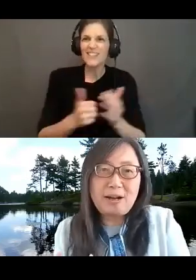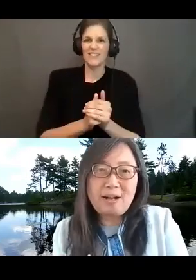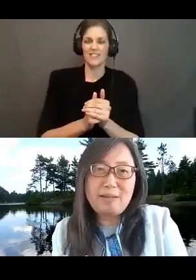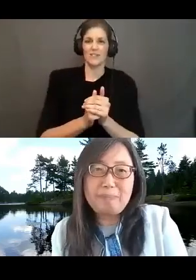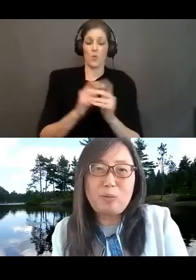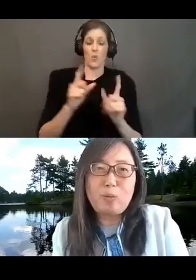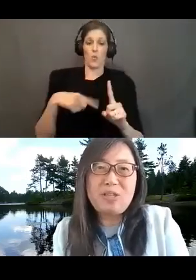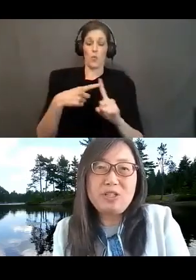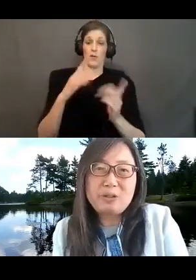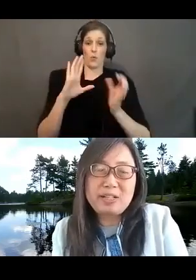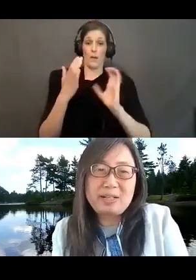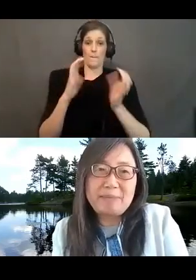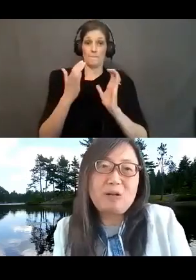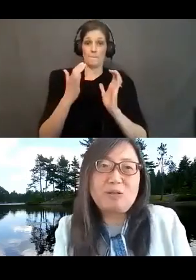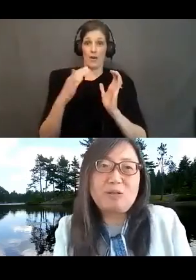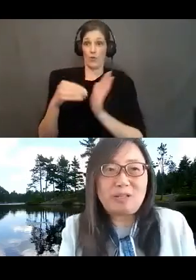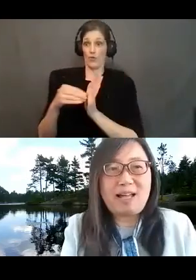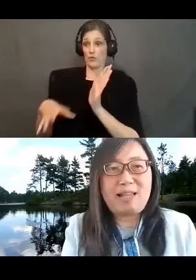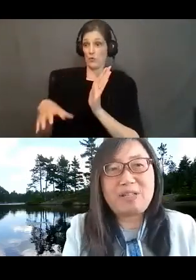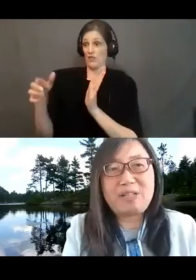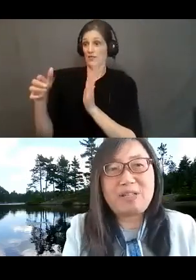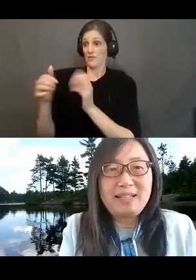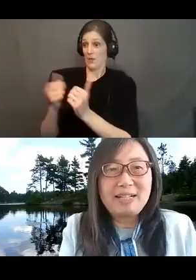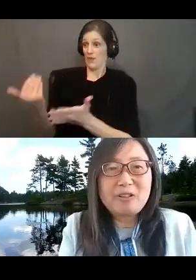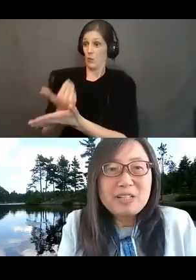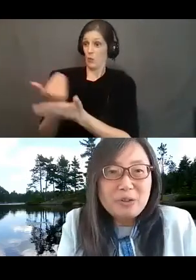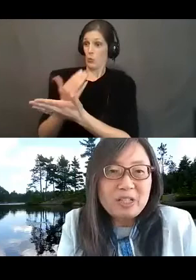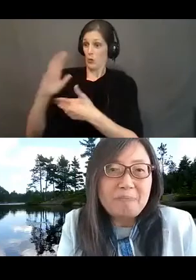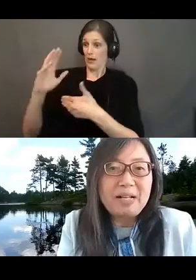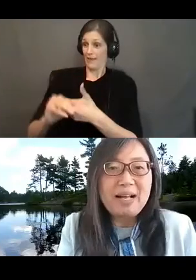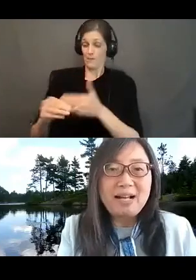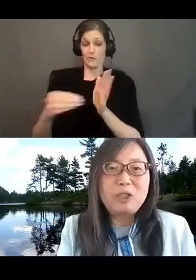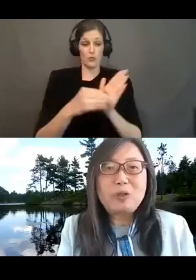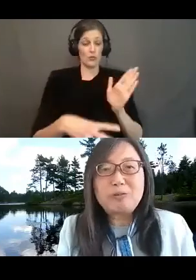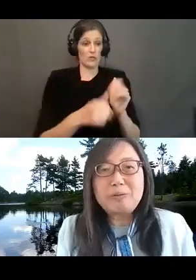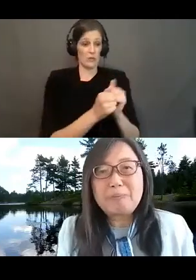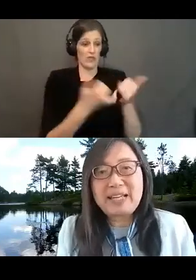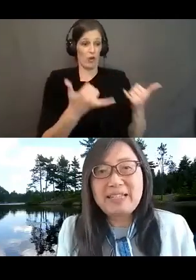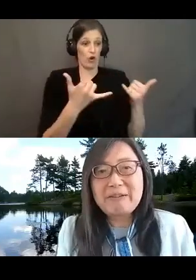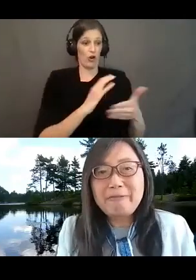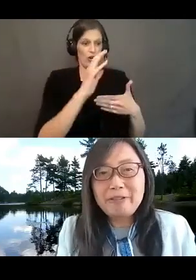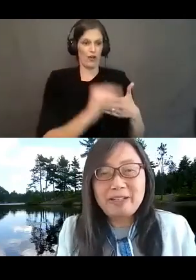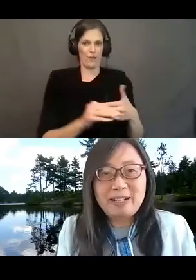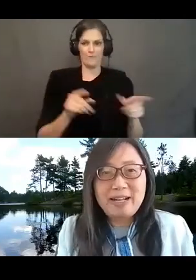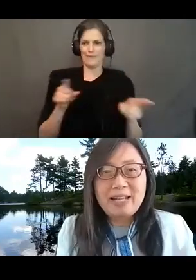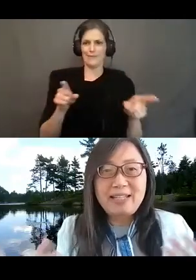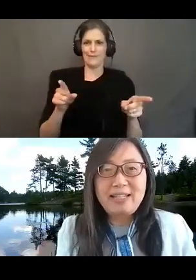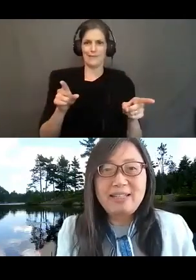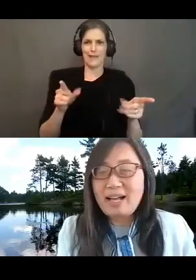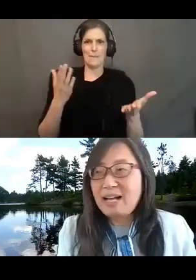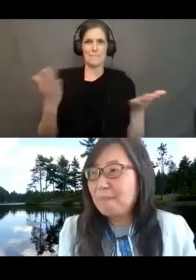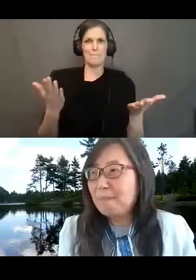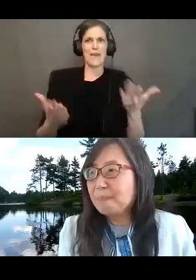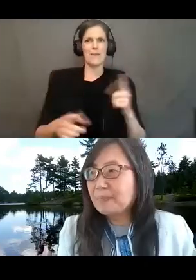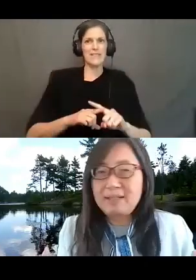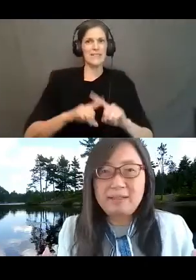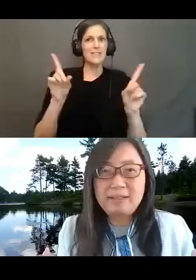students taught with the new curriculum and those who are taught with the current curriculum, the two groups may differ